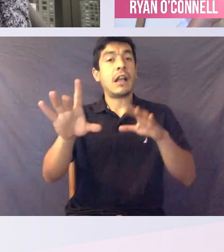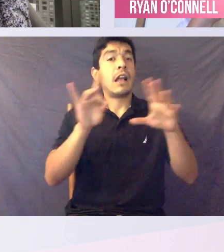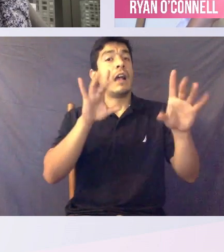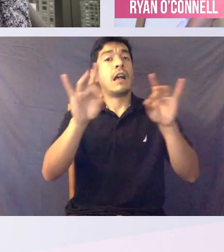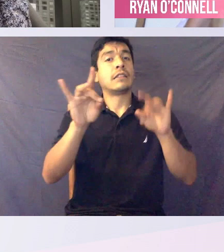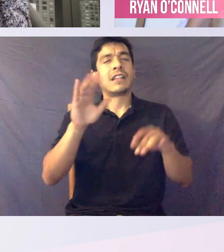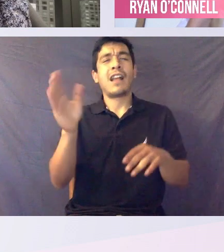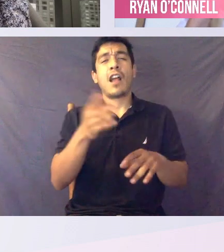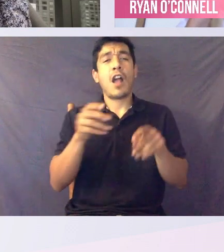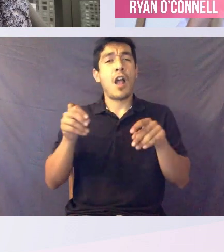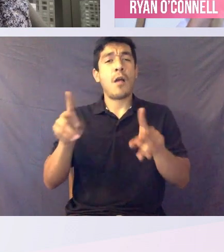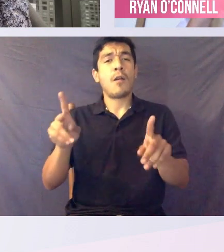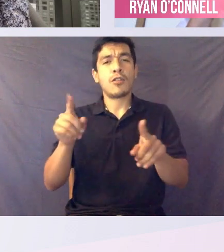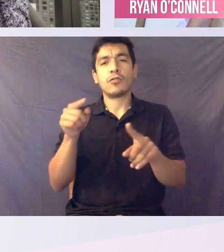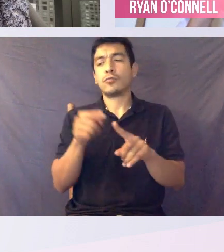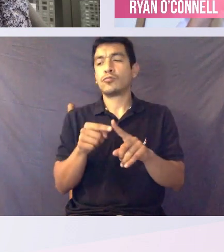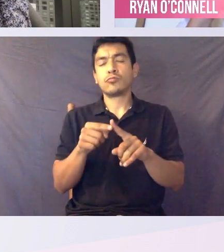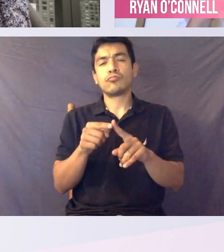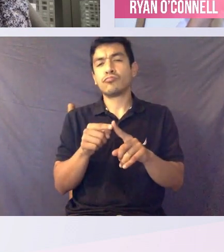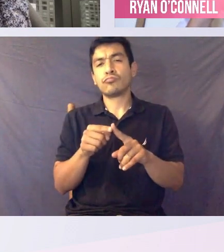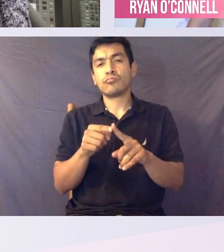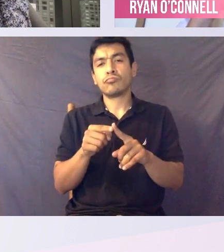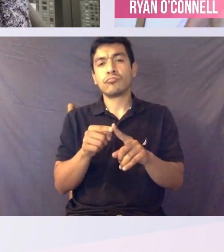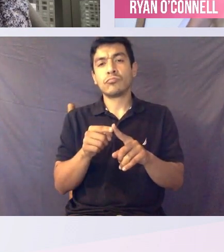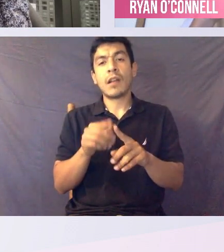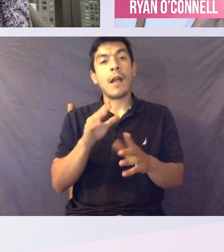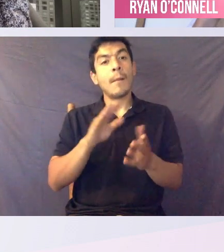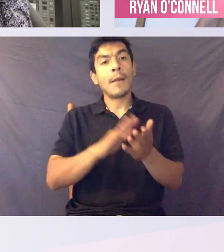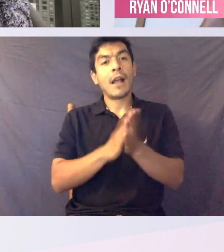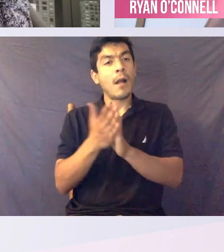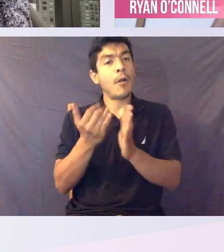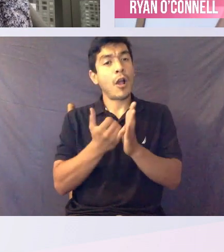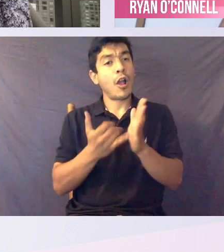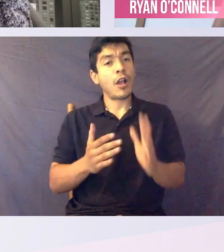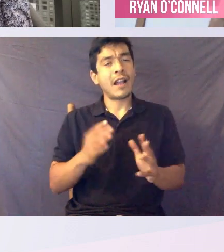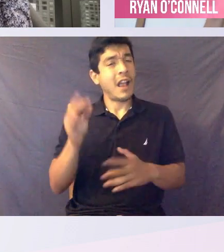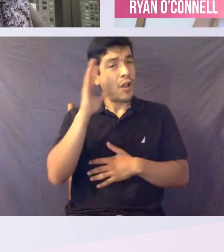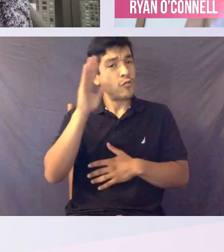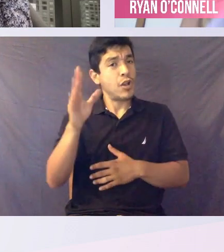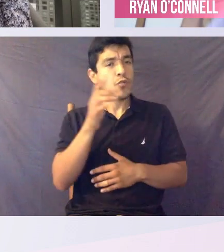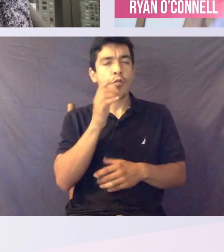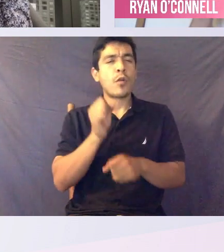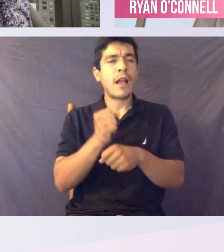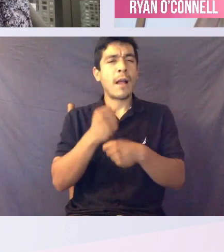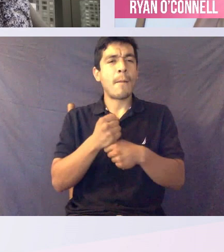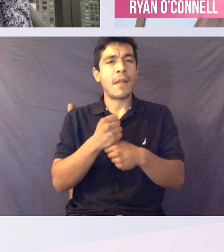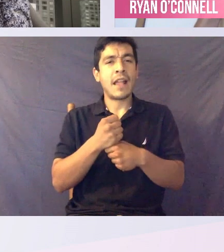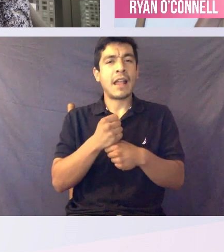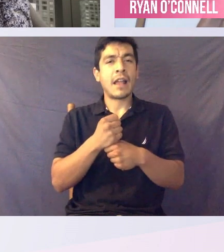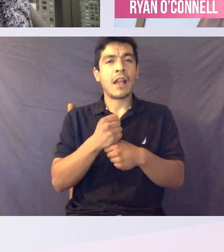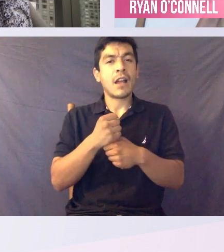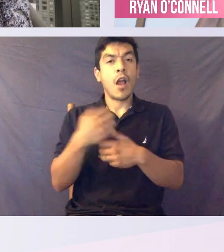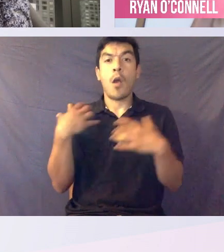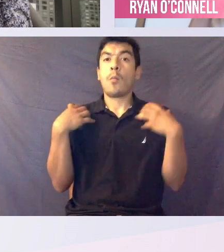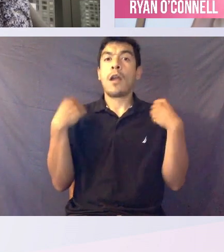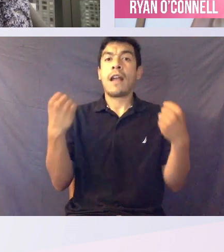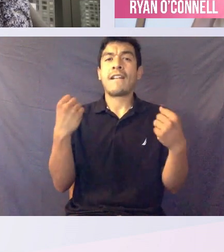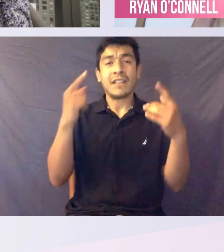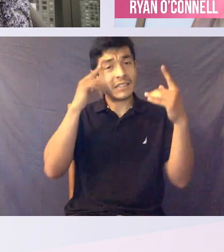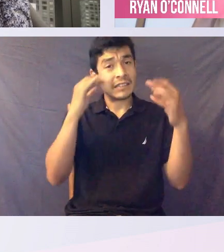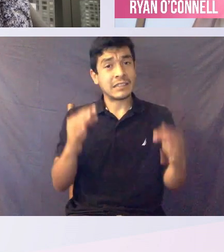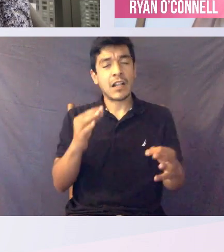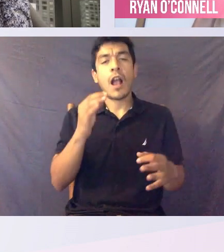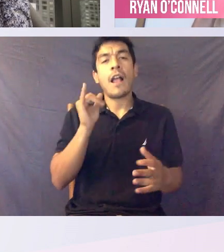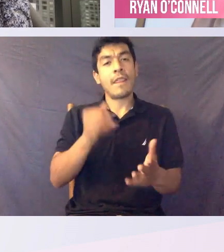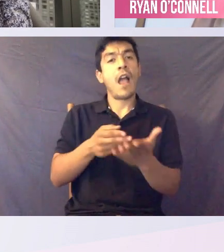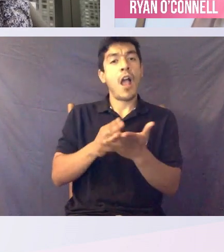be, you know, artists and creators who can make bold decisions that are authentically